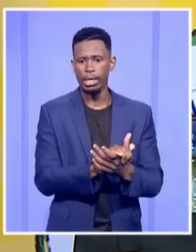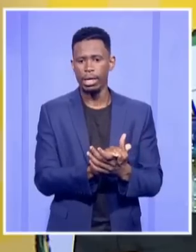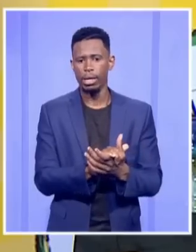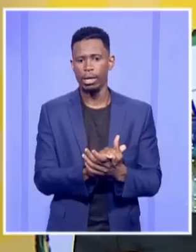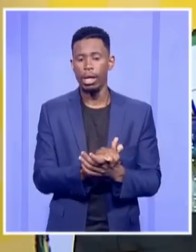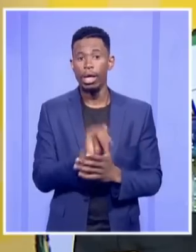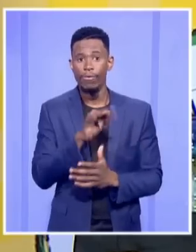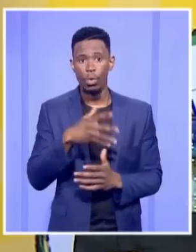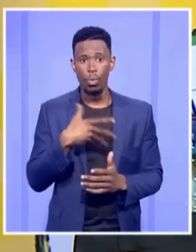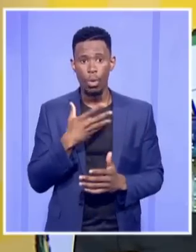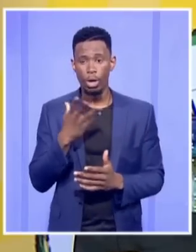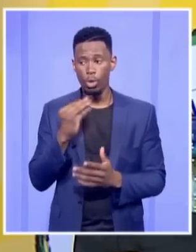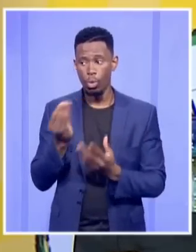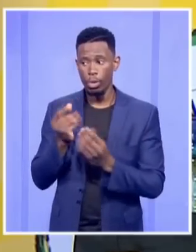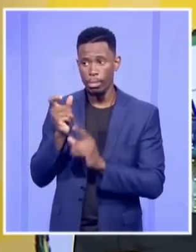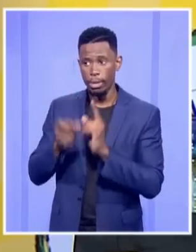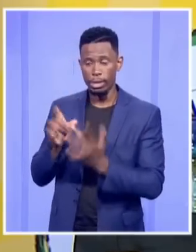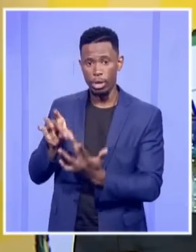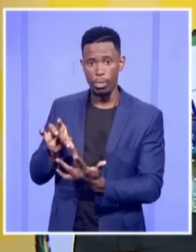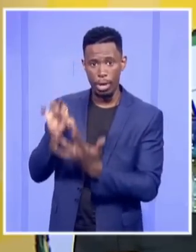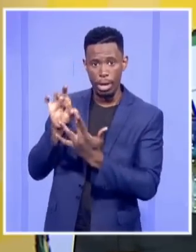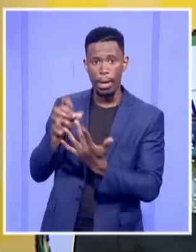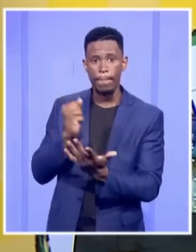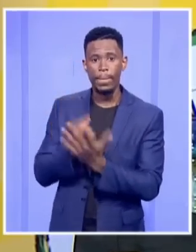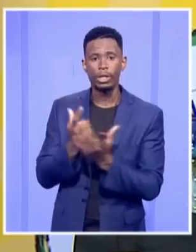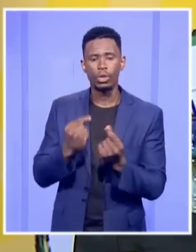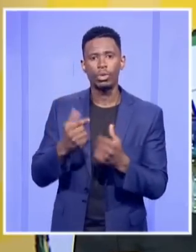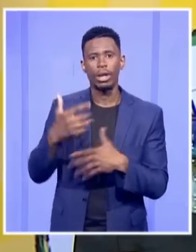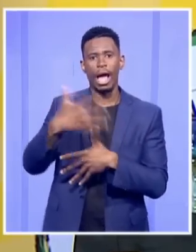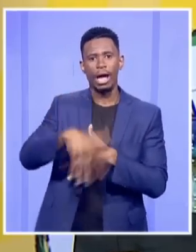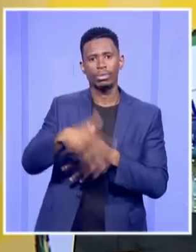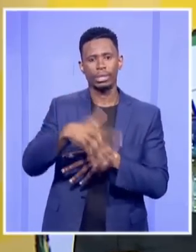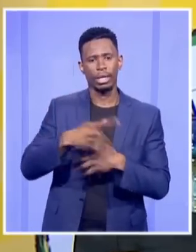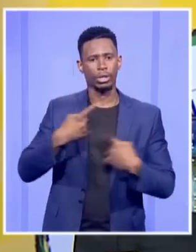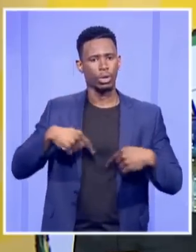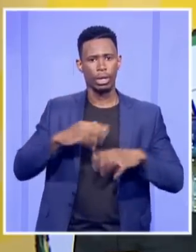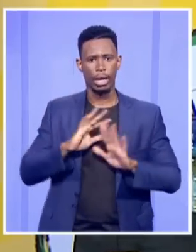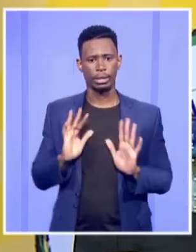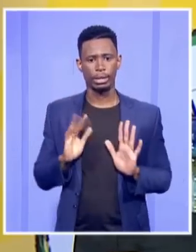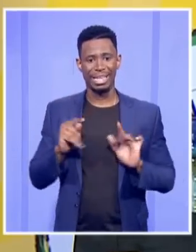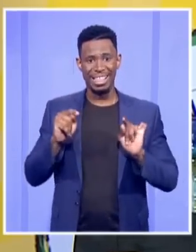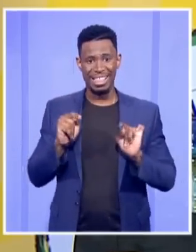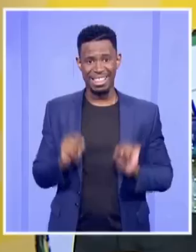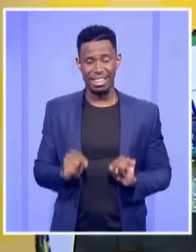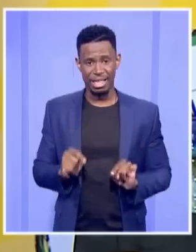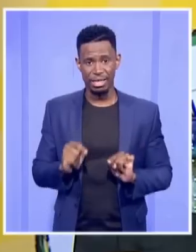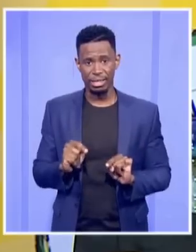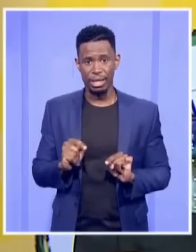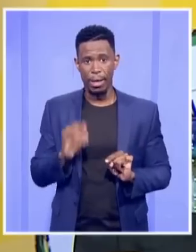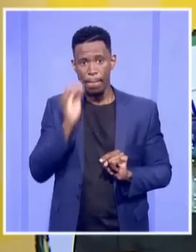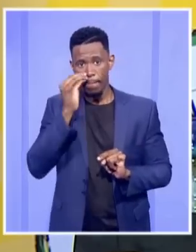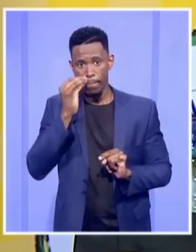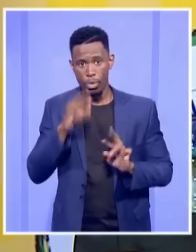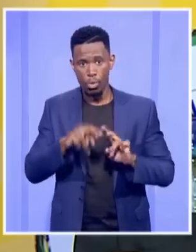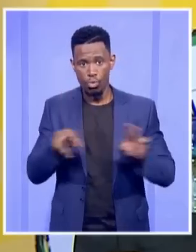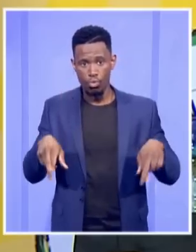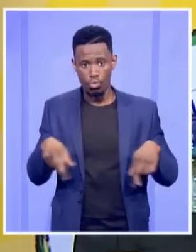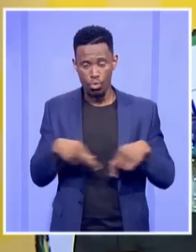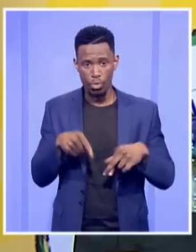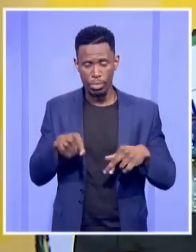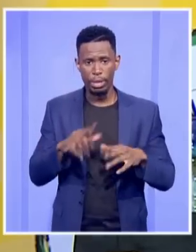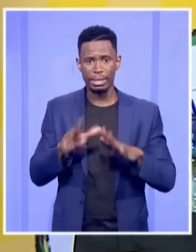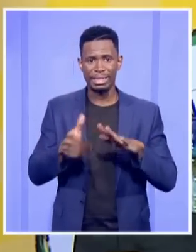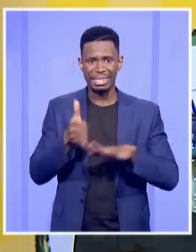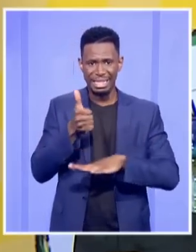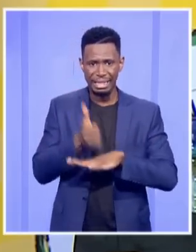you want to talk to nominees, do it outside us. This media village has been put up and